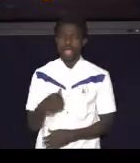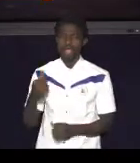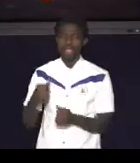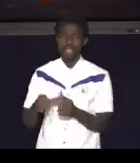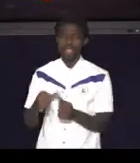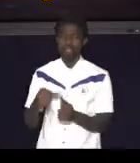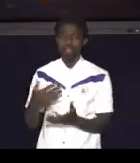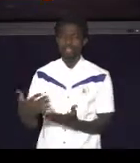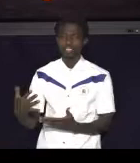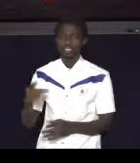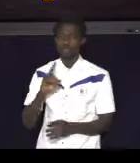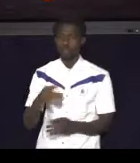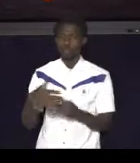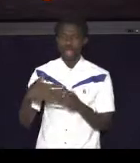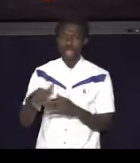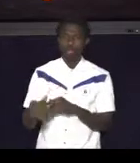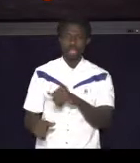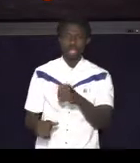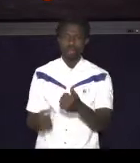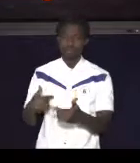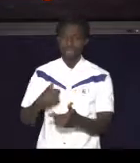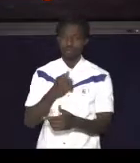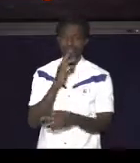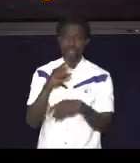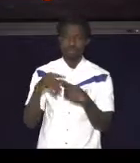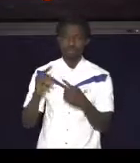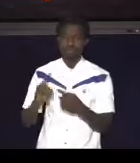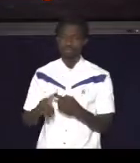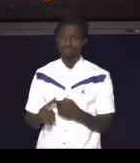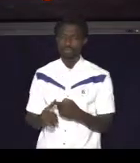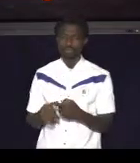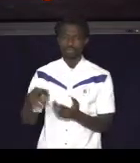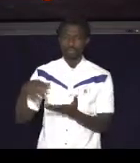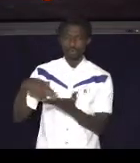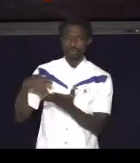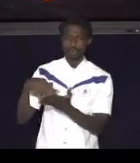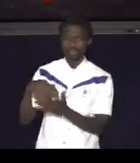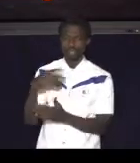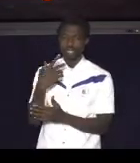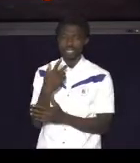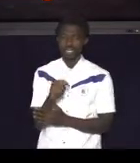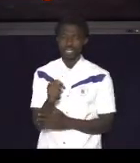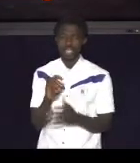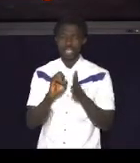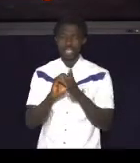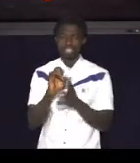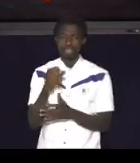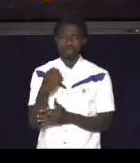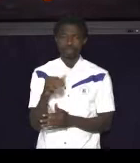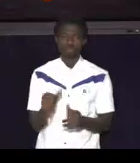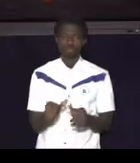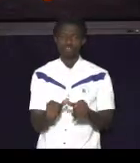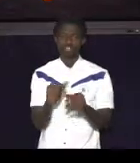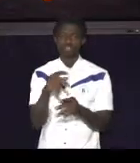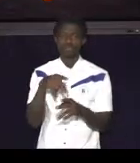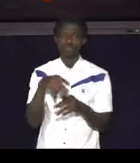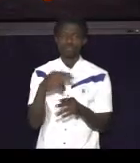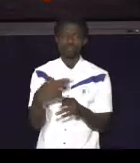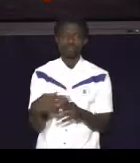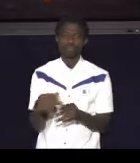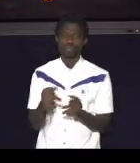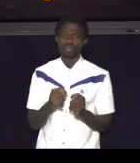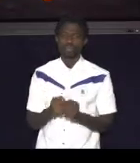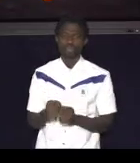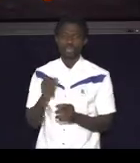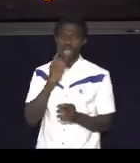everything. Now, one after the other, we're going to read the examples of indefinite pronouns